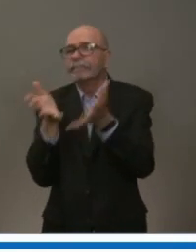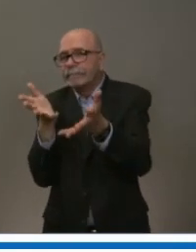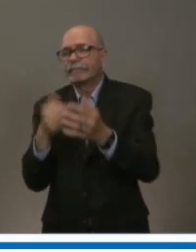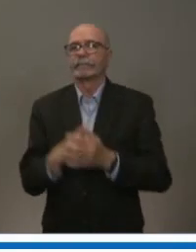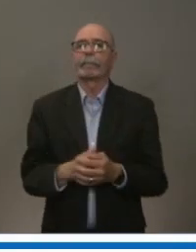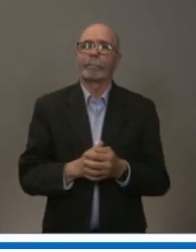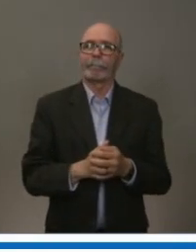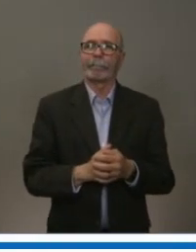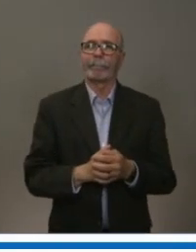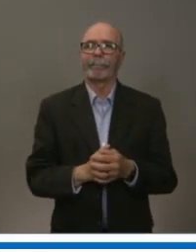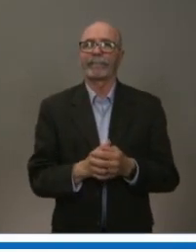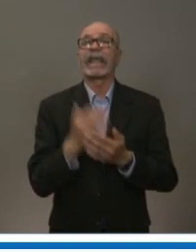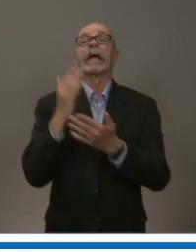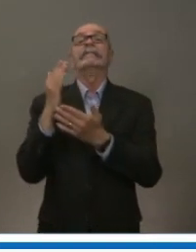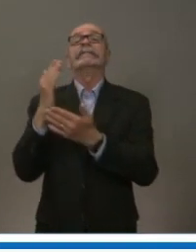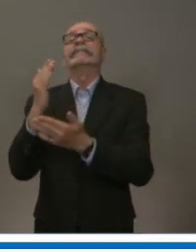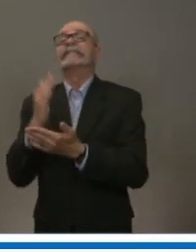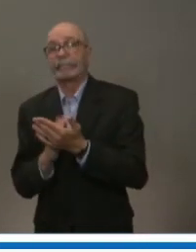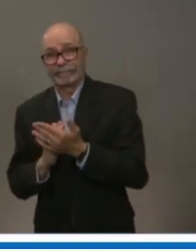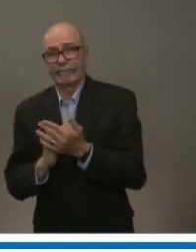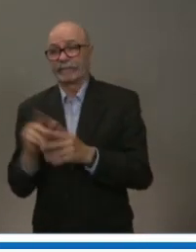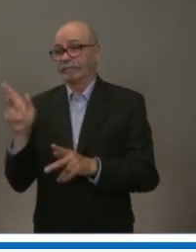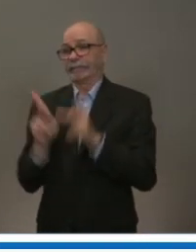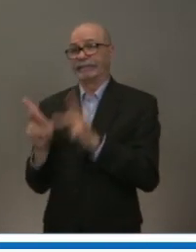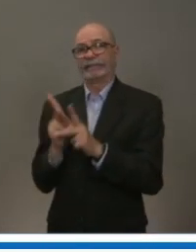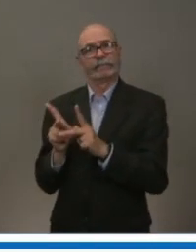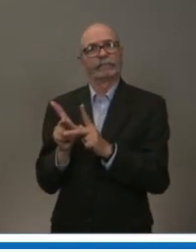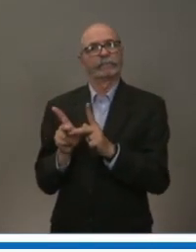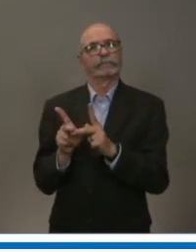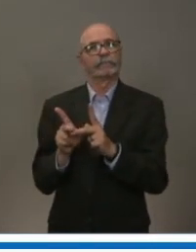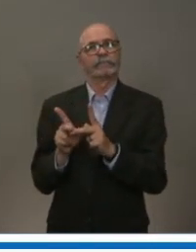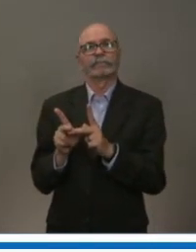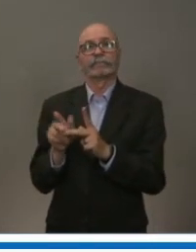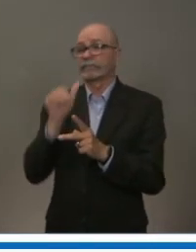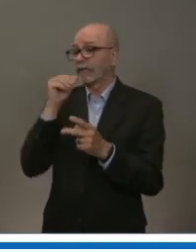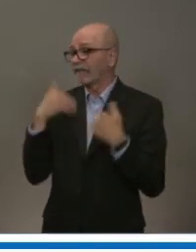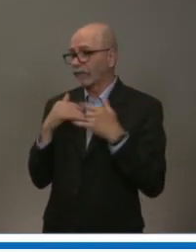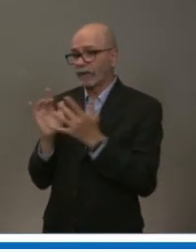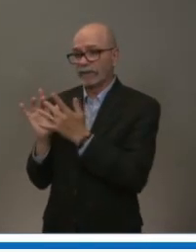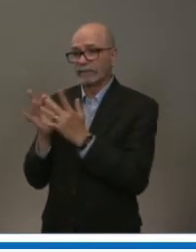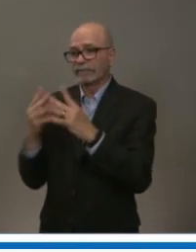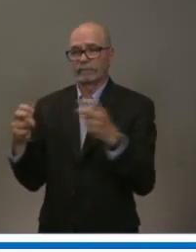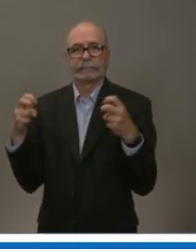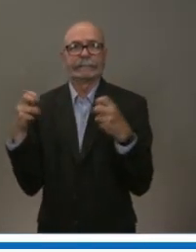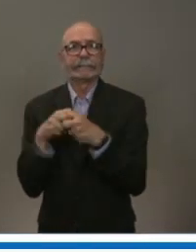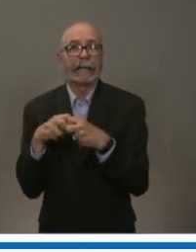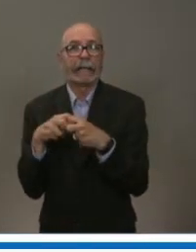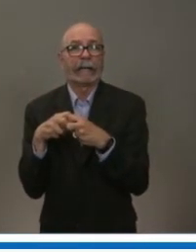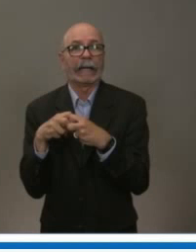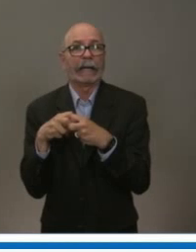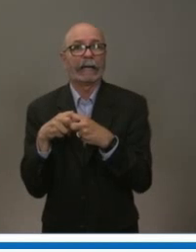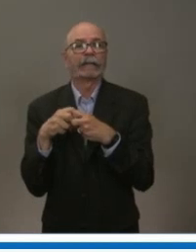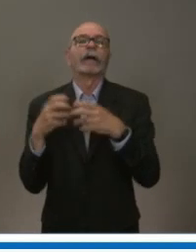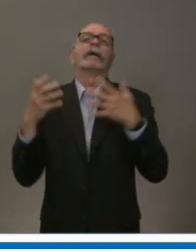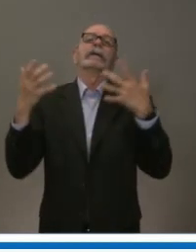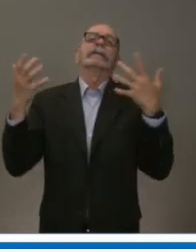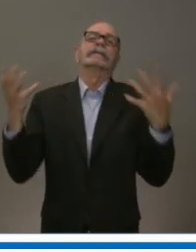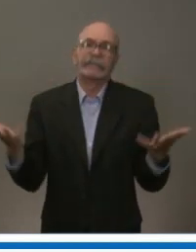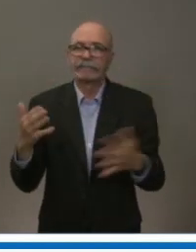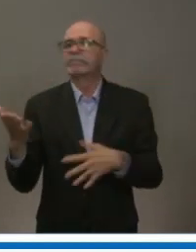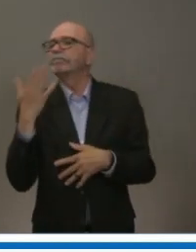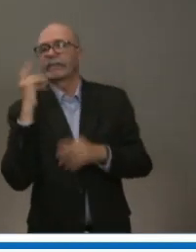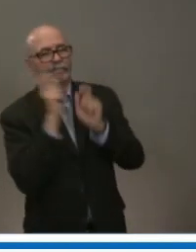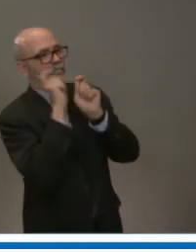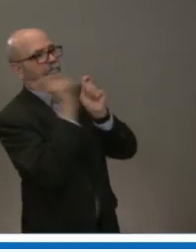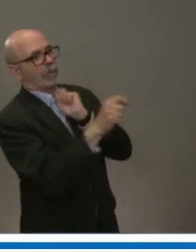have access to the online, by all means call 811, but if at all possible, do the online screening first. And